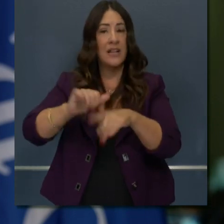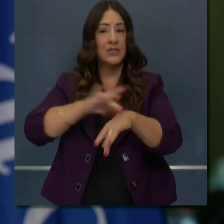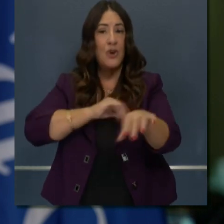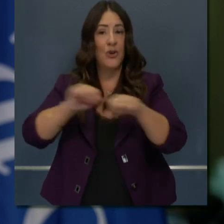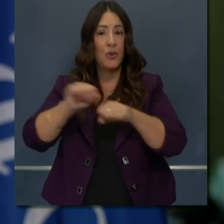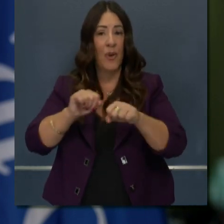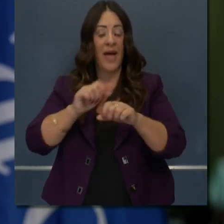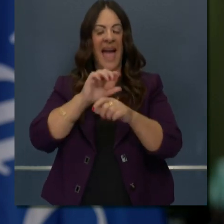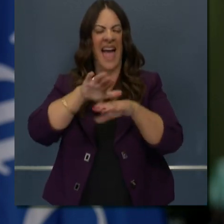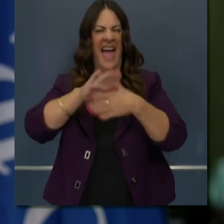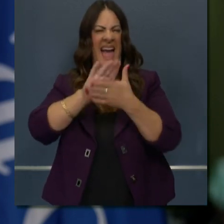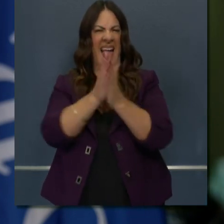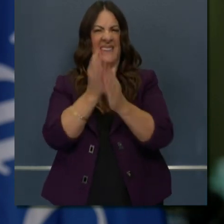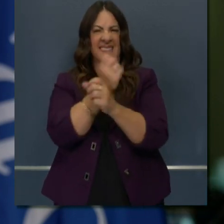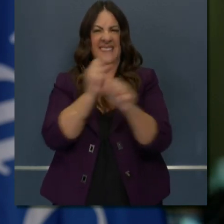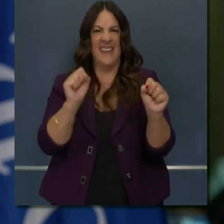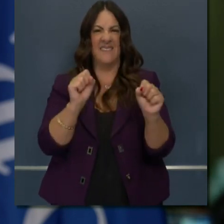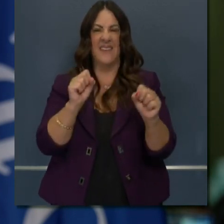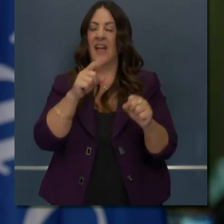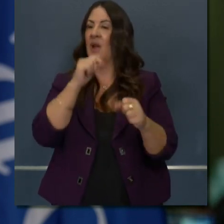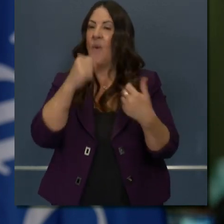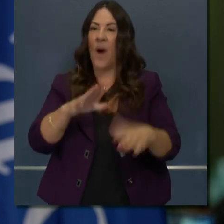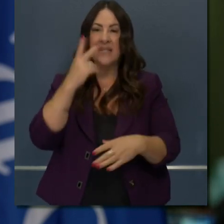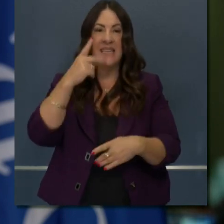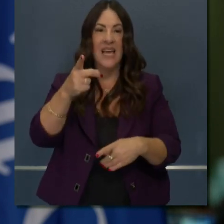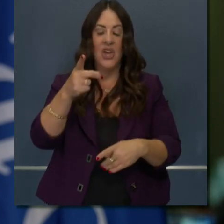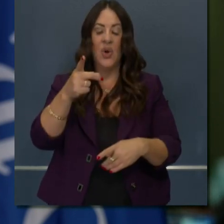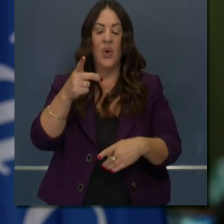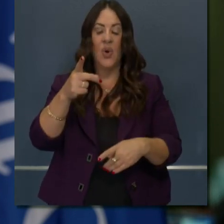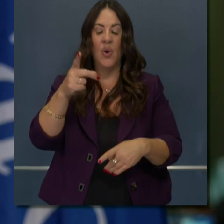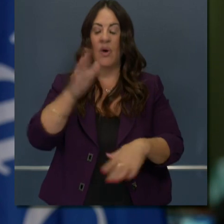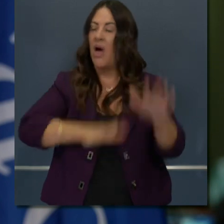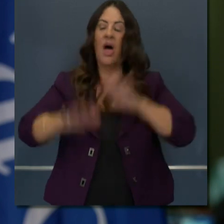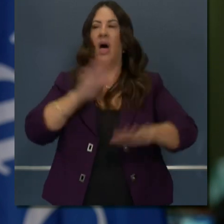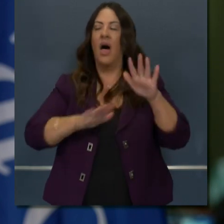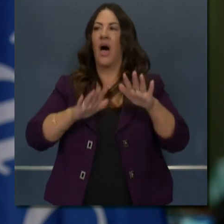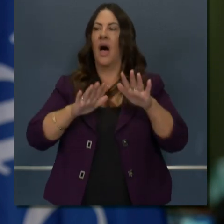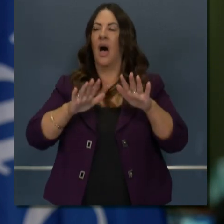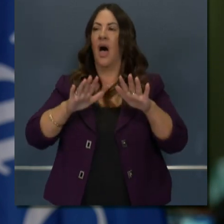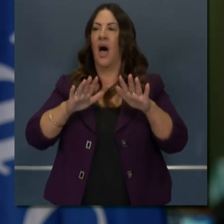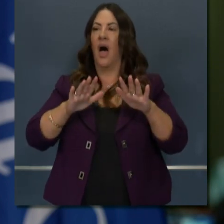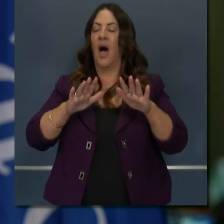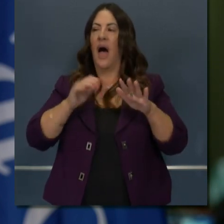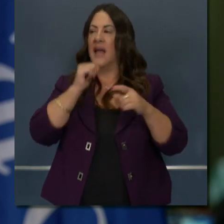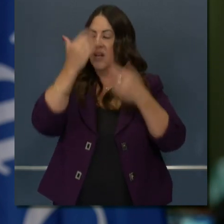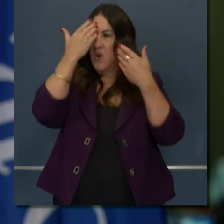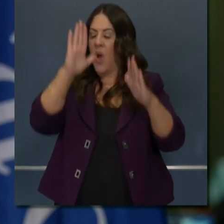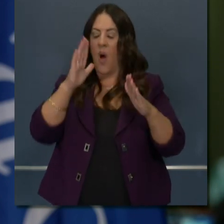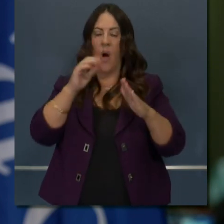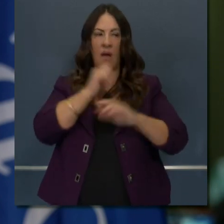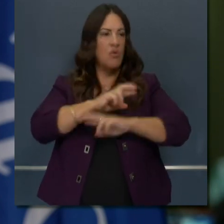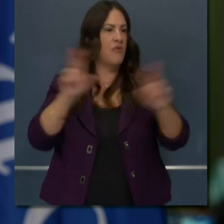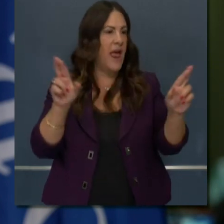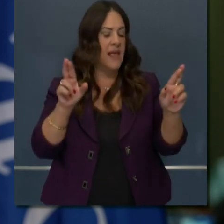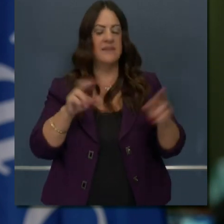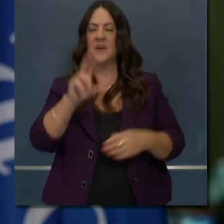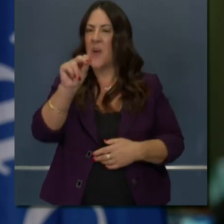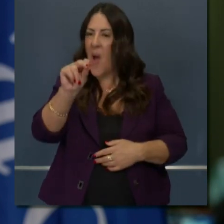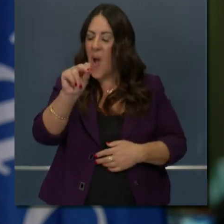earthquake safety. Don't get caught off guard is a theme for our awareness campaign for earthquake